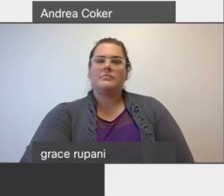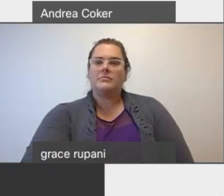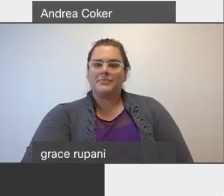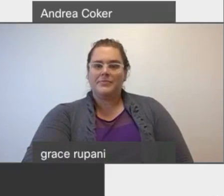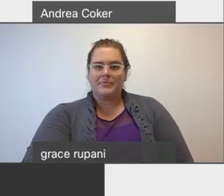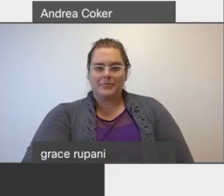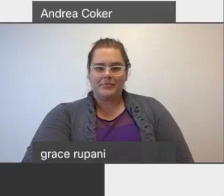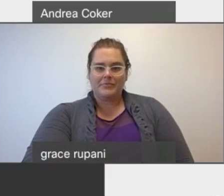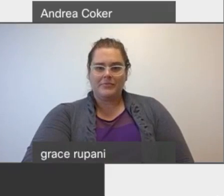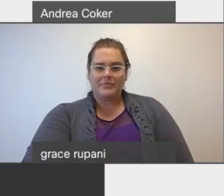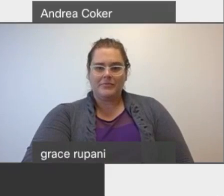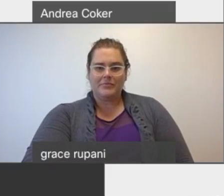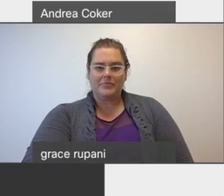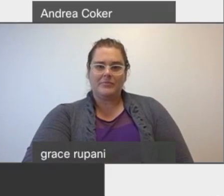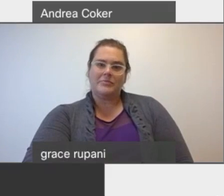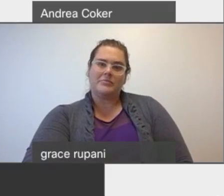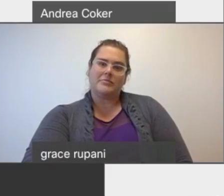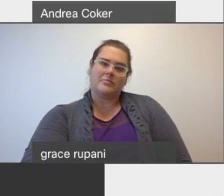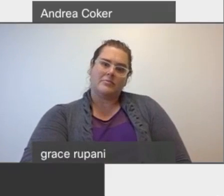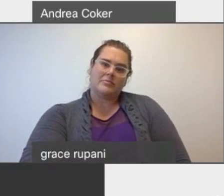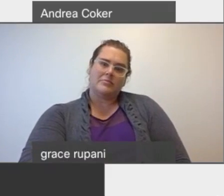As we talk about